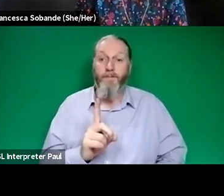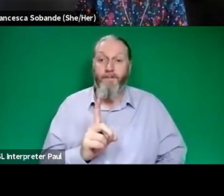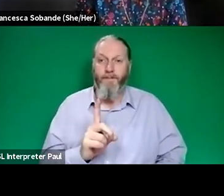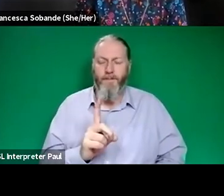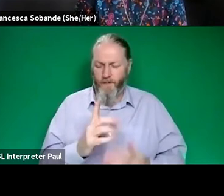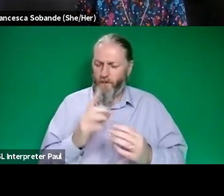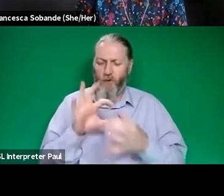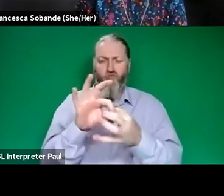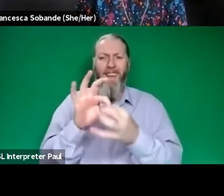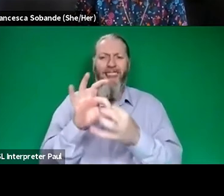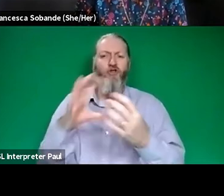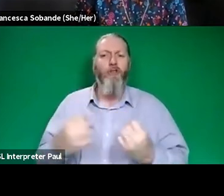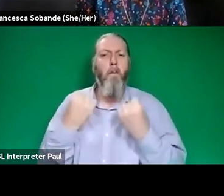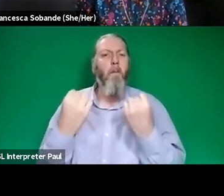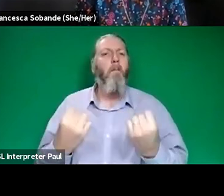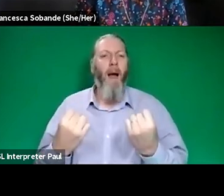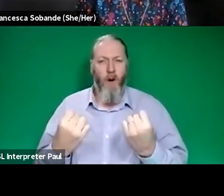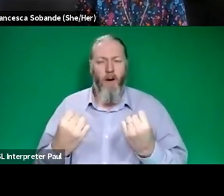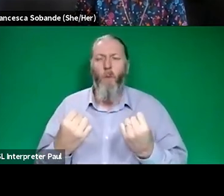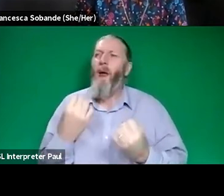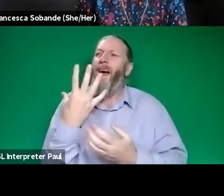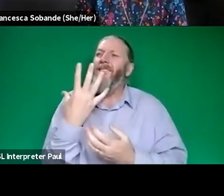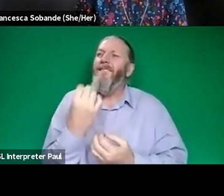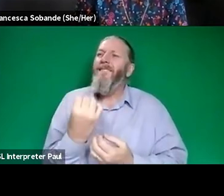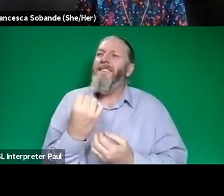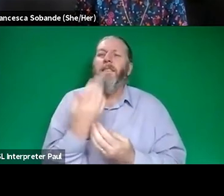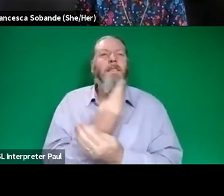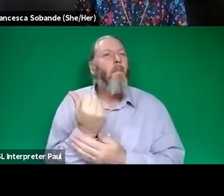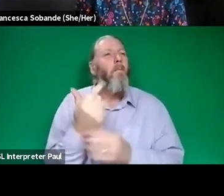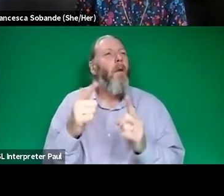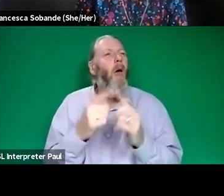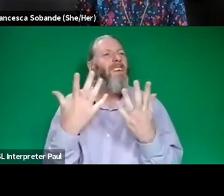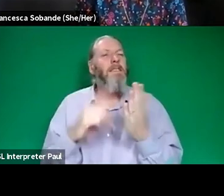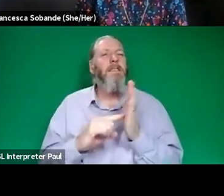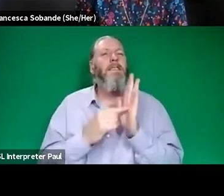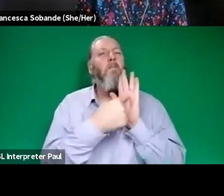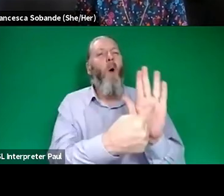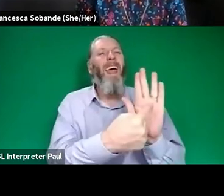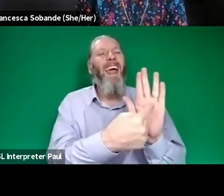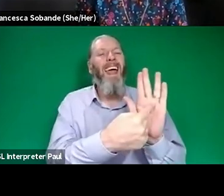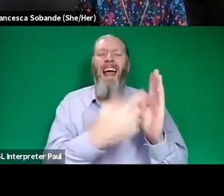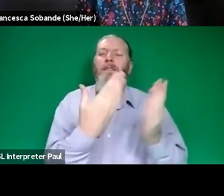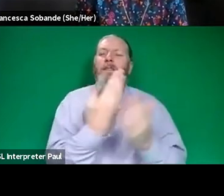power, and specifically how particular types of symbolic and